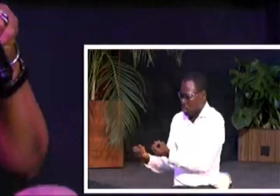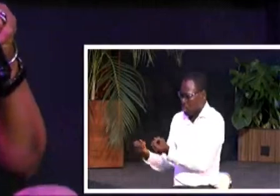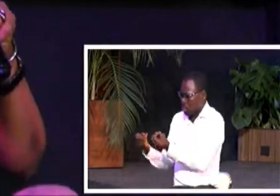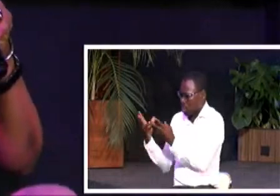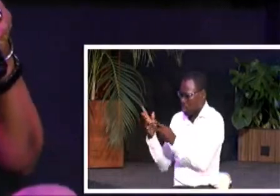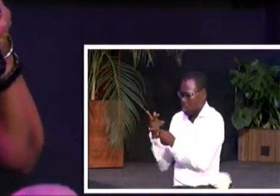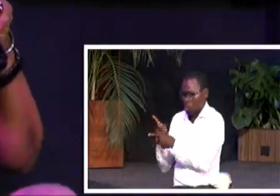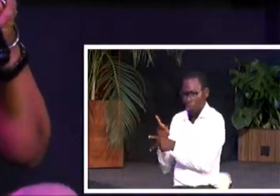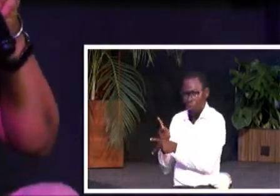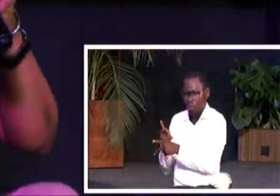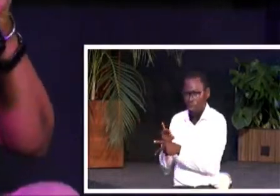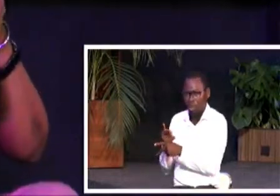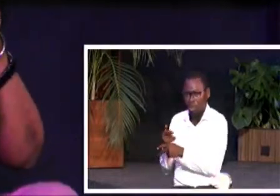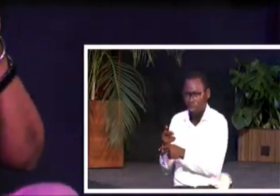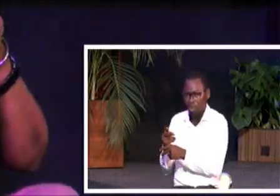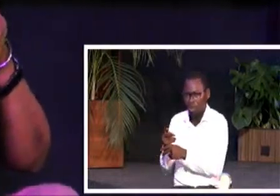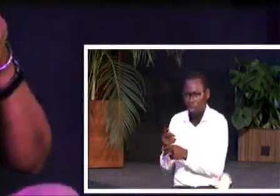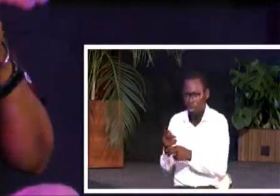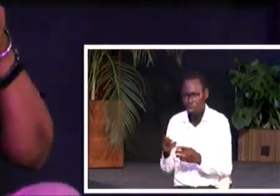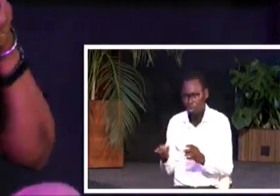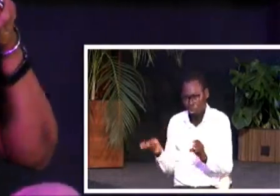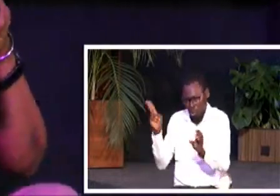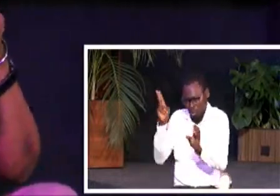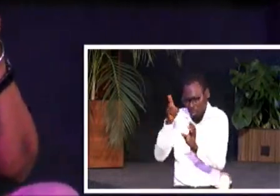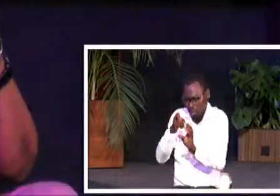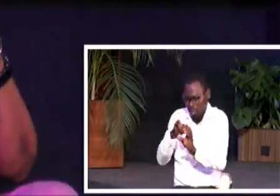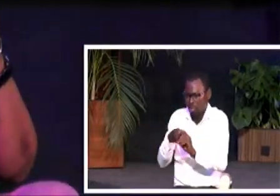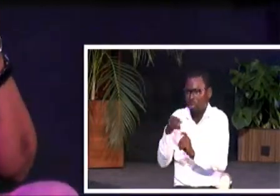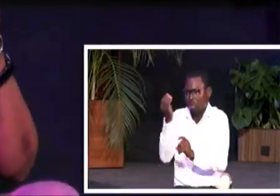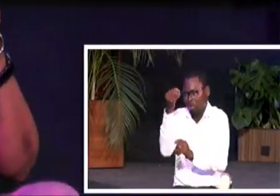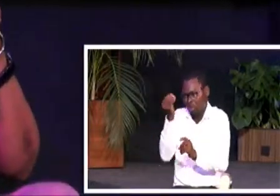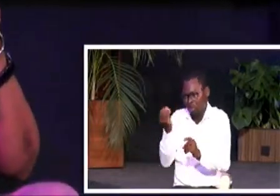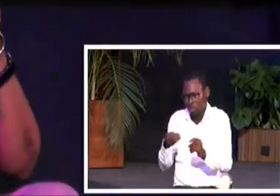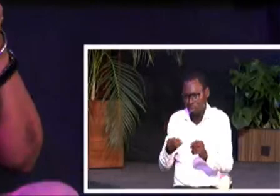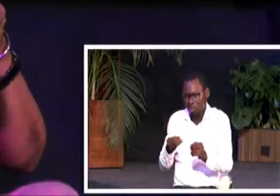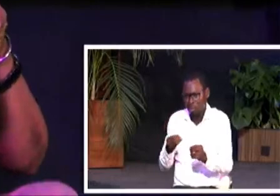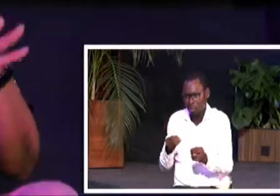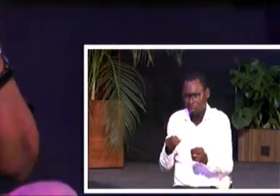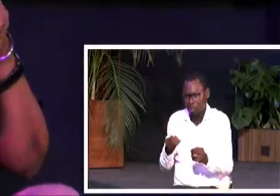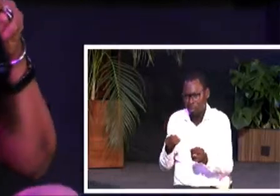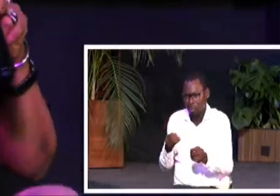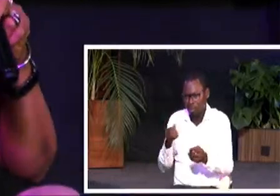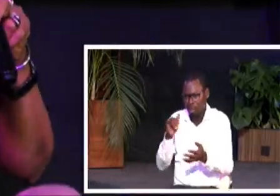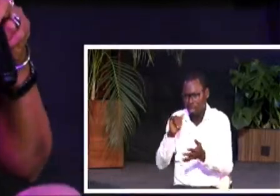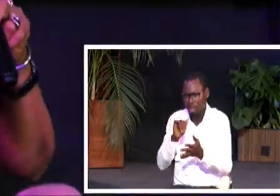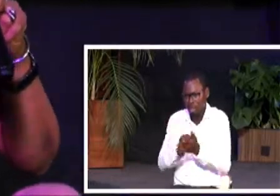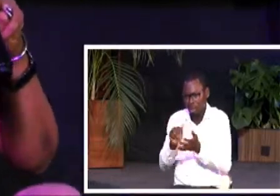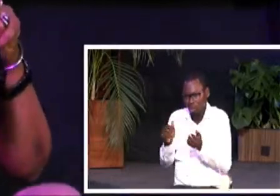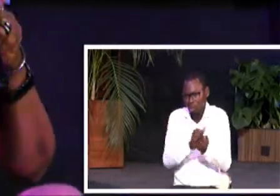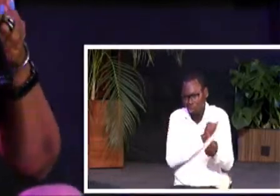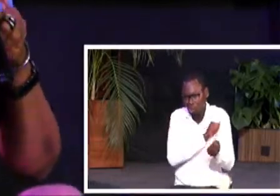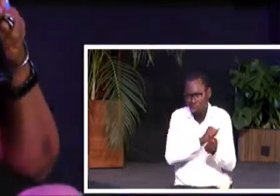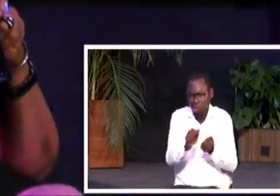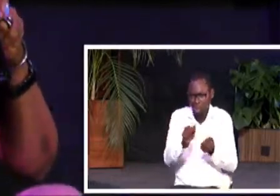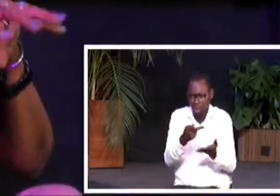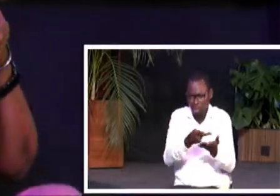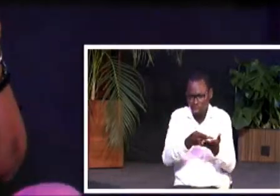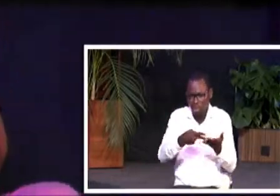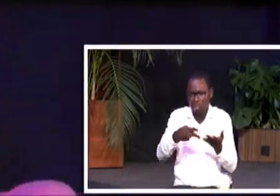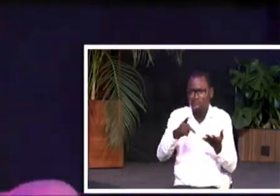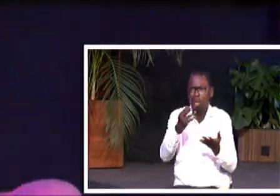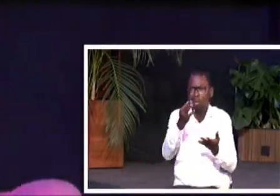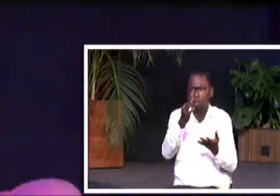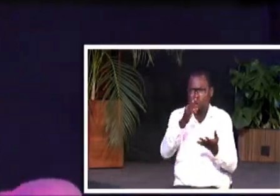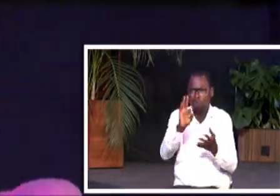produce. You factor in a percentage that will perish. That should be part of